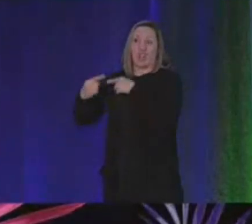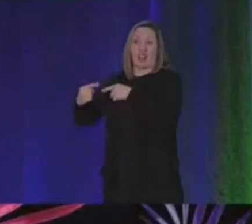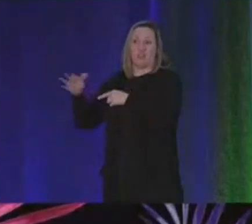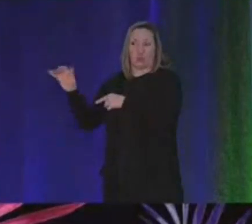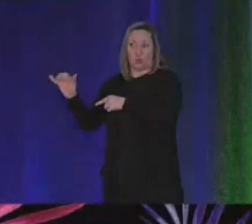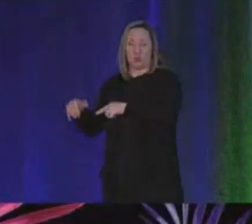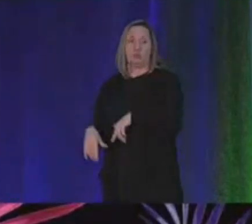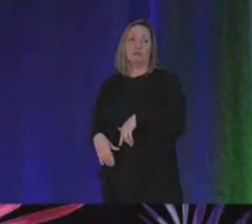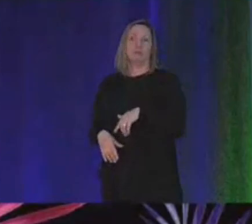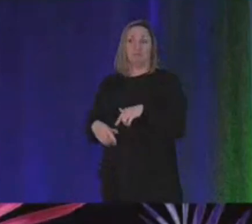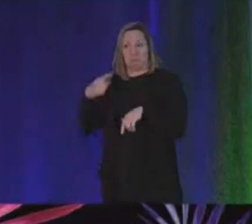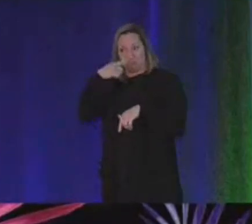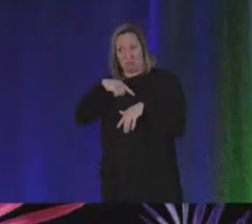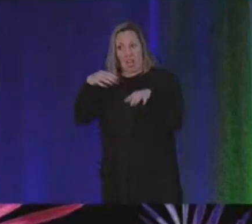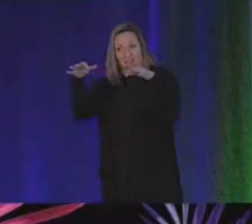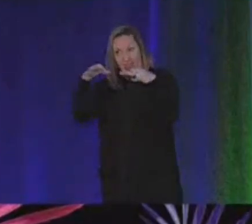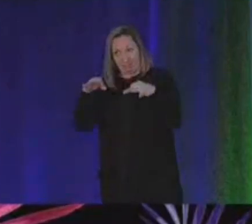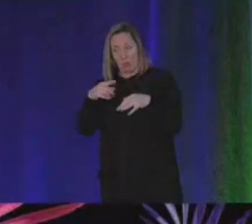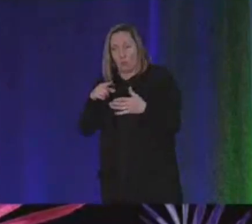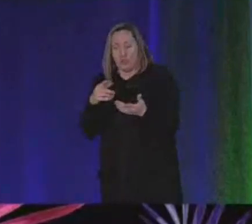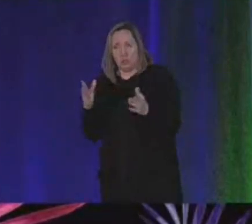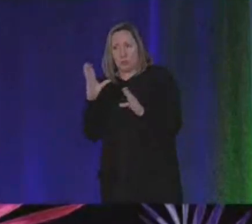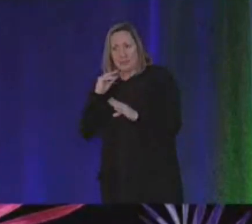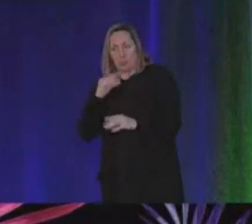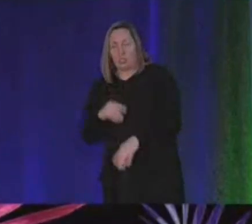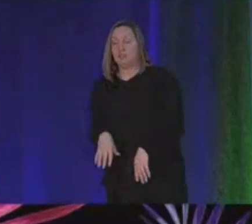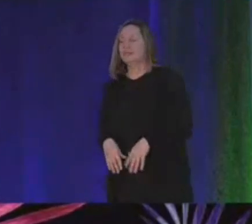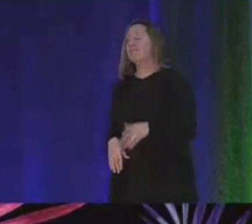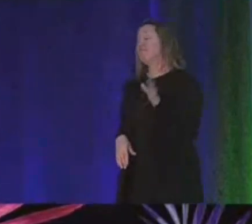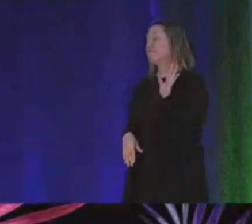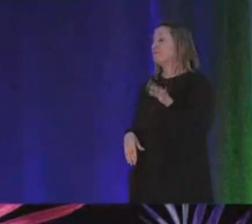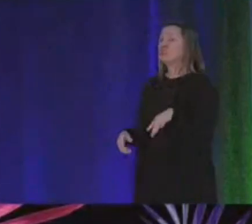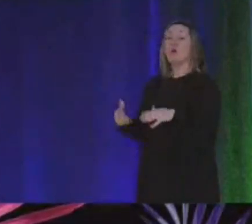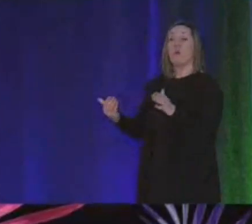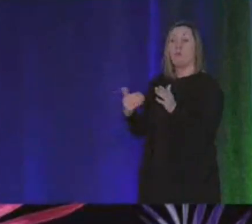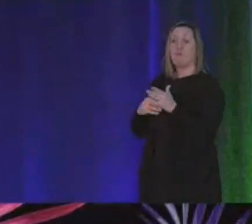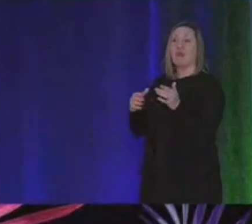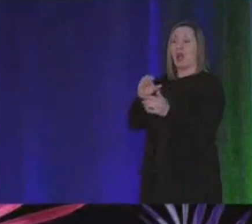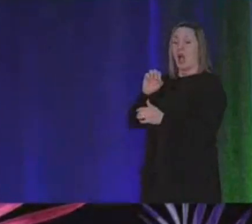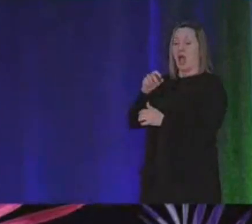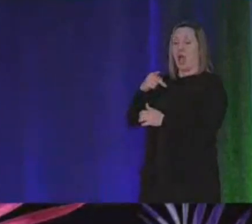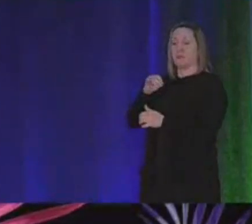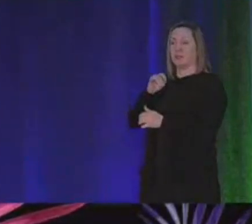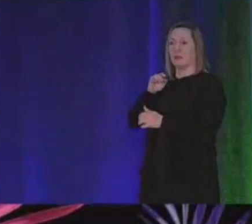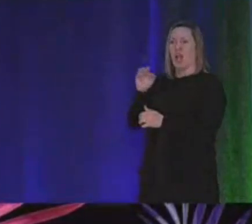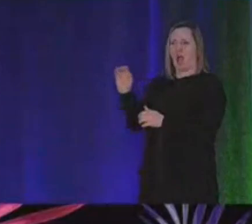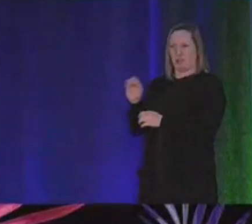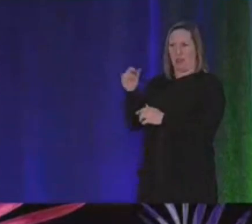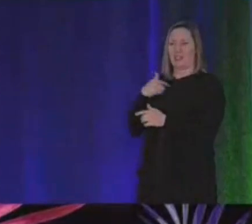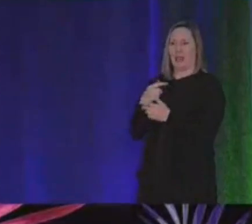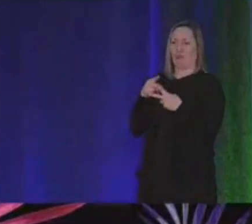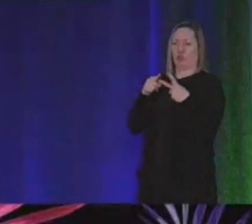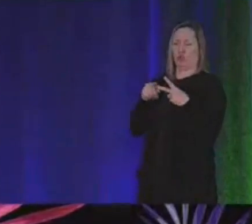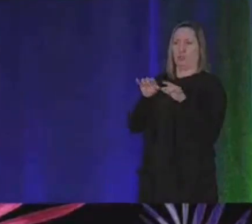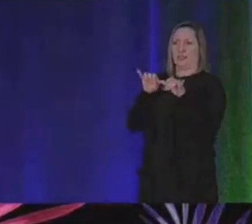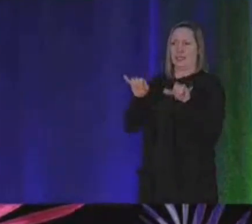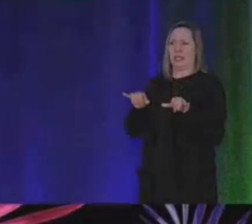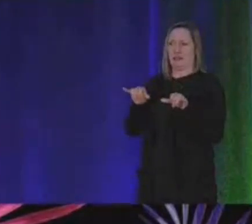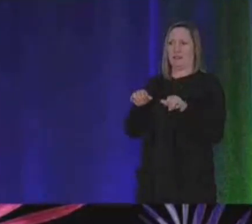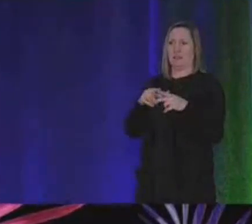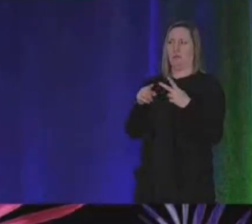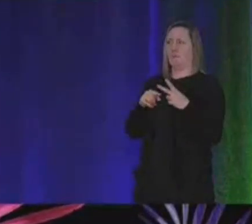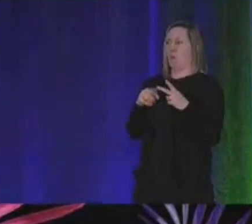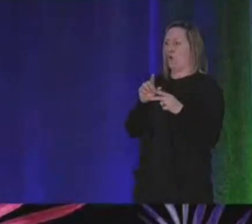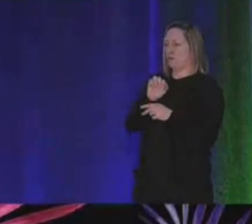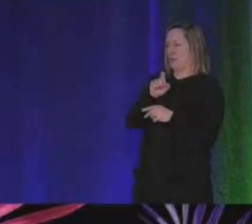Yeah. Hosh'ki, can you share some of the things that you encountered? Yeah, so like I said, Optimizer has two design systems. One is new Axiom design systems,